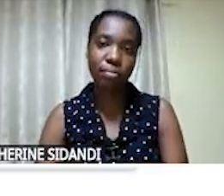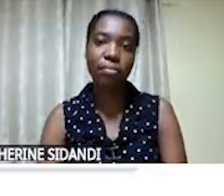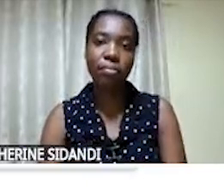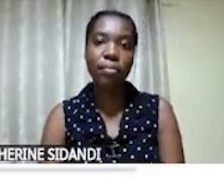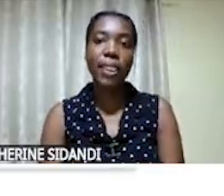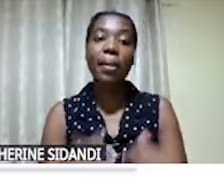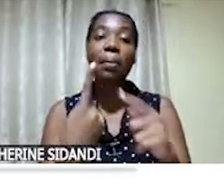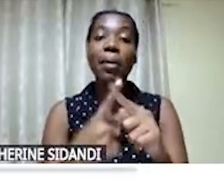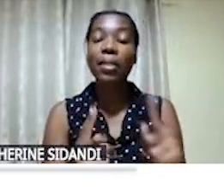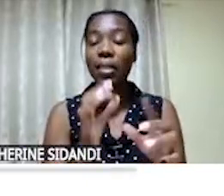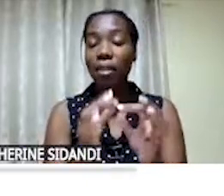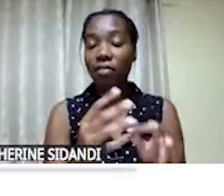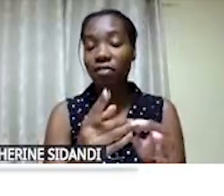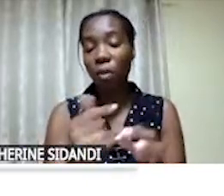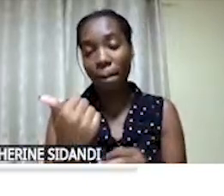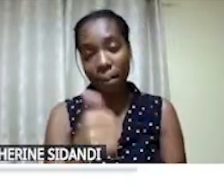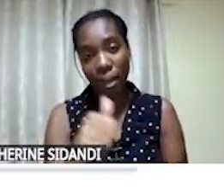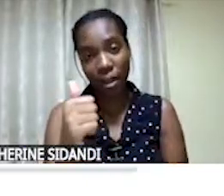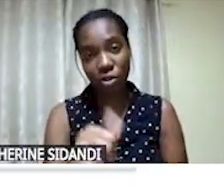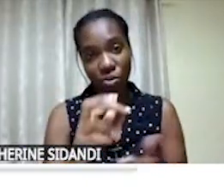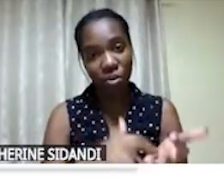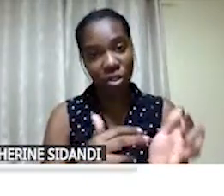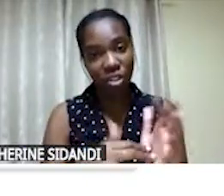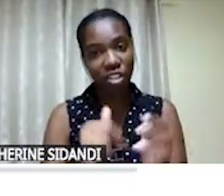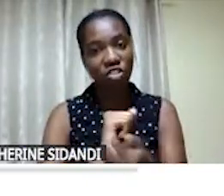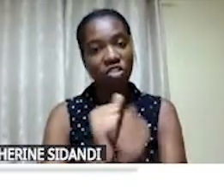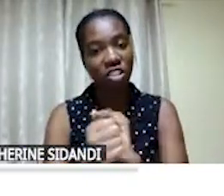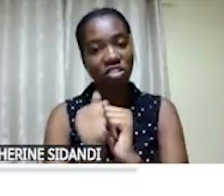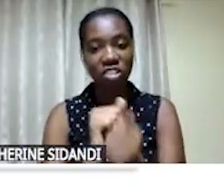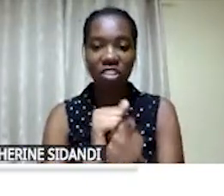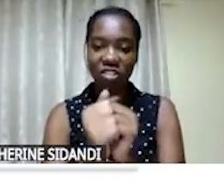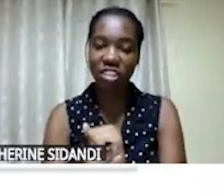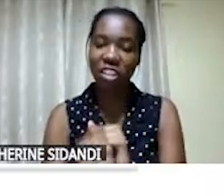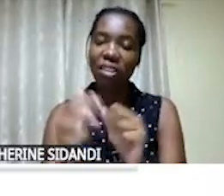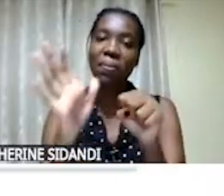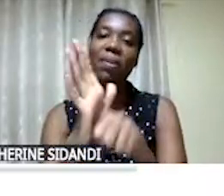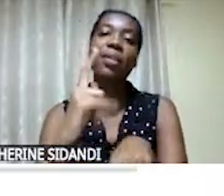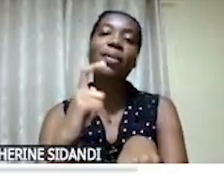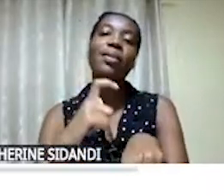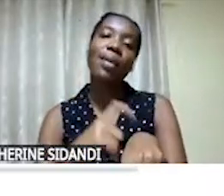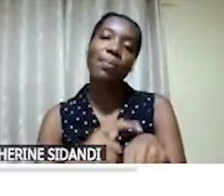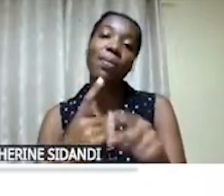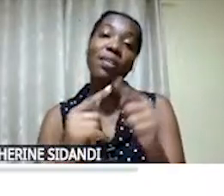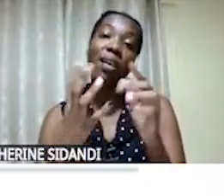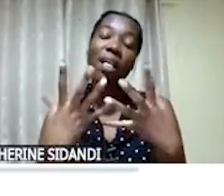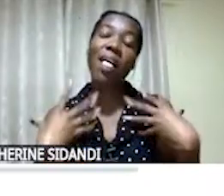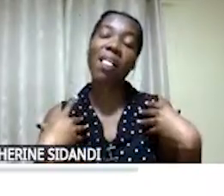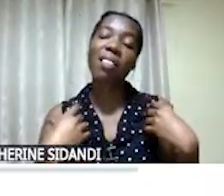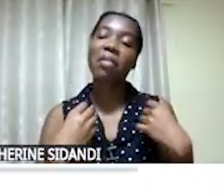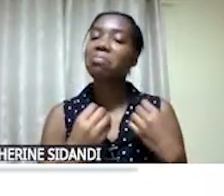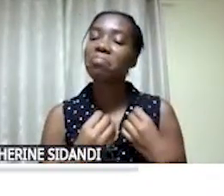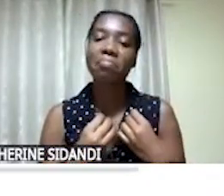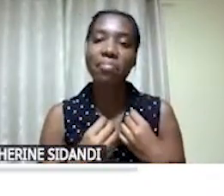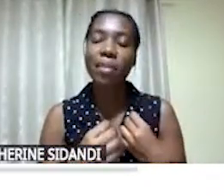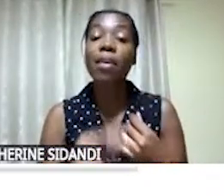haven't, then you'll keep changing a lot of times, which is also not quite healthy. But other than that, when it comes to